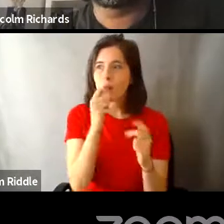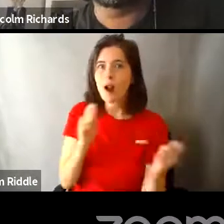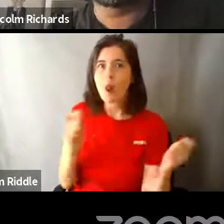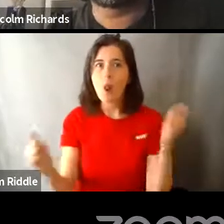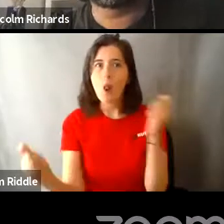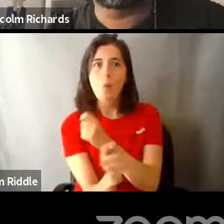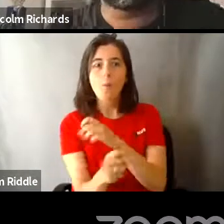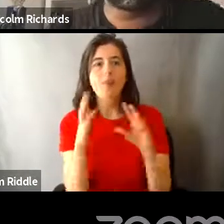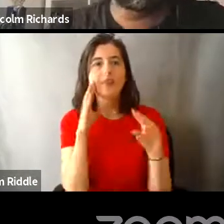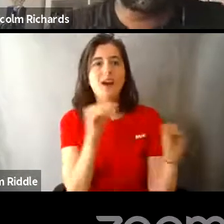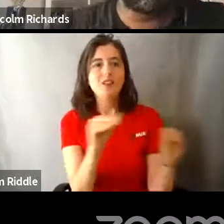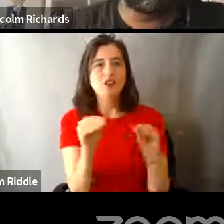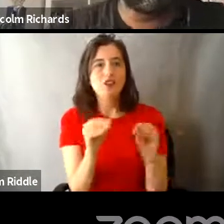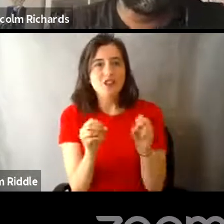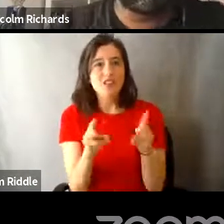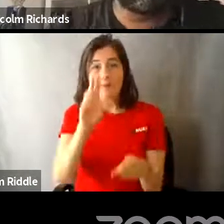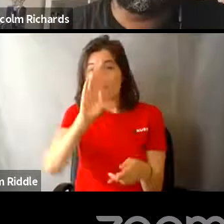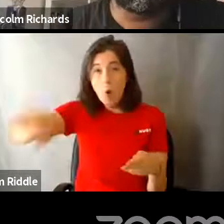children.